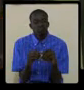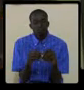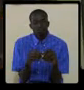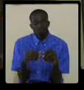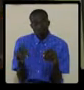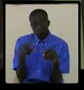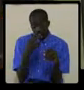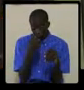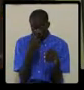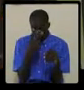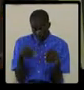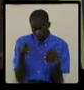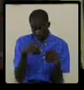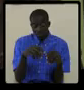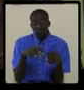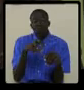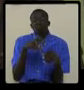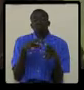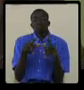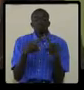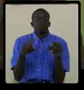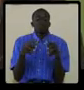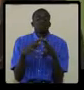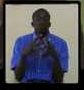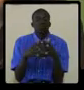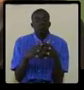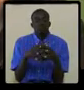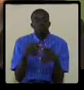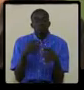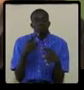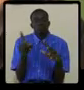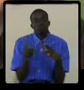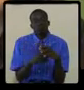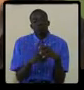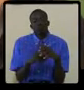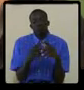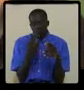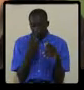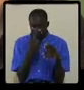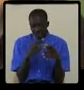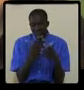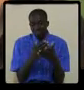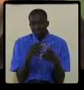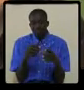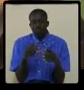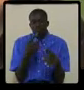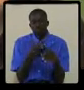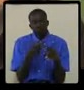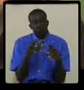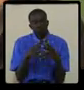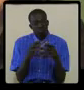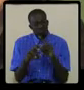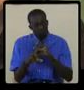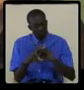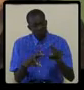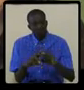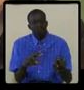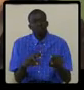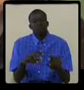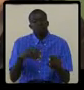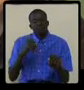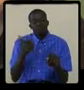As we've watched all these chemical reactions taking place, we saw that some of the metals react more violently than